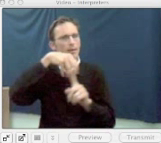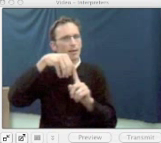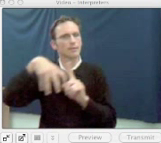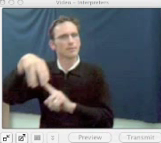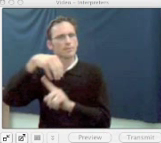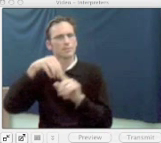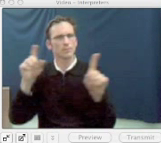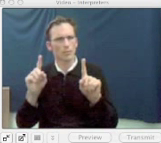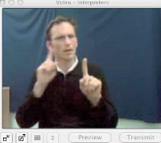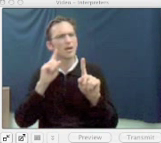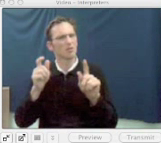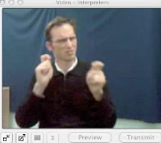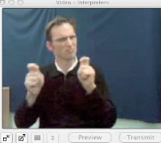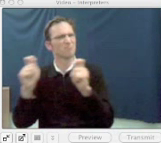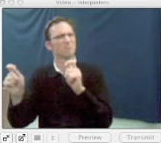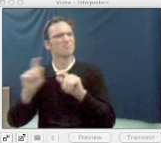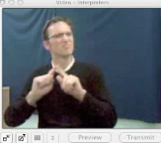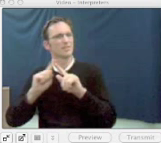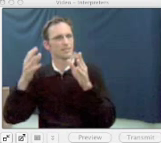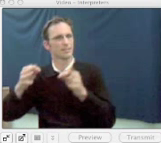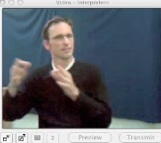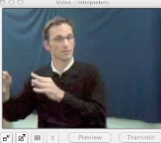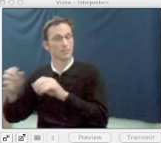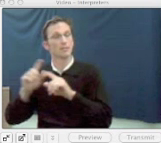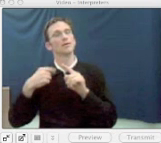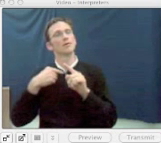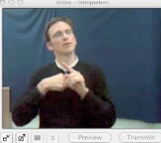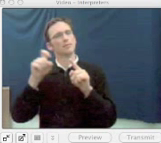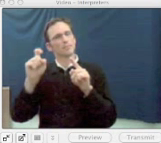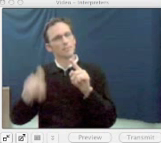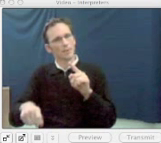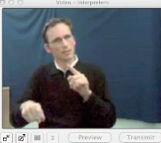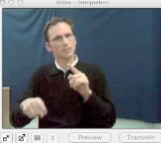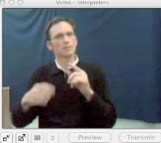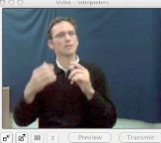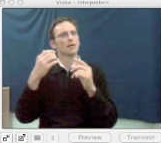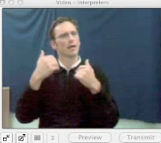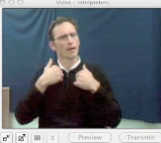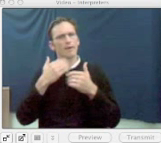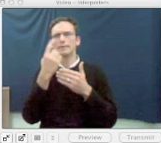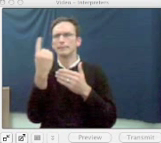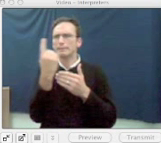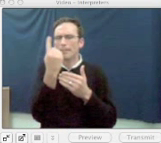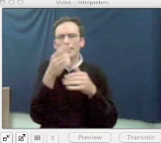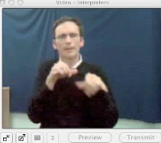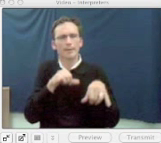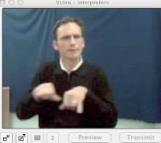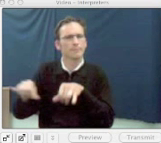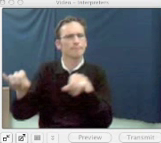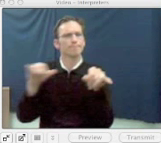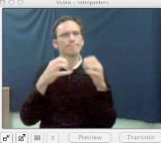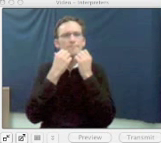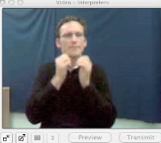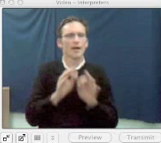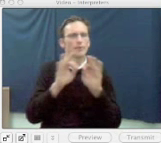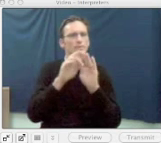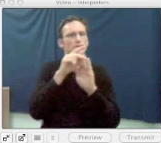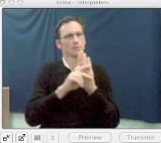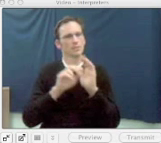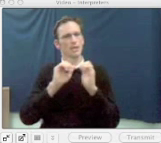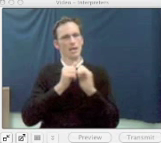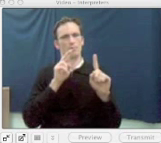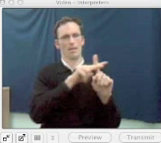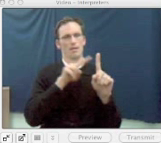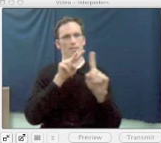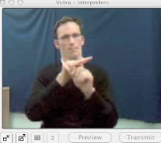But we do need to be able to have some consistency in how we apply values and principles. But the fact that we as a profession